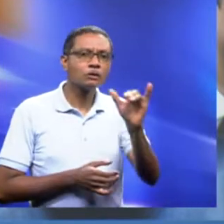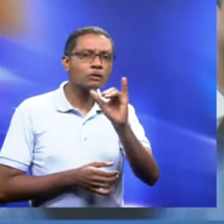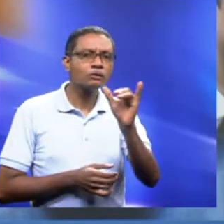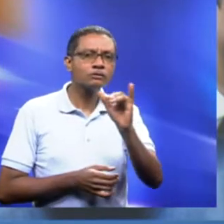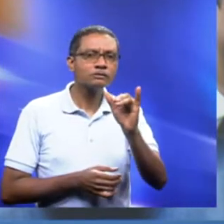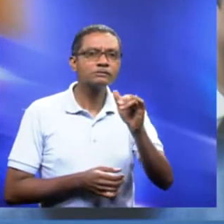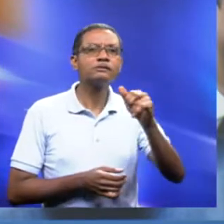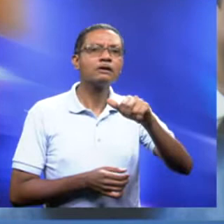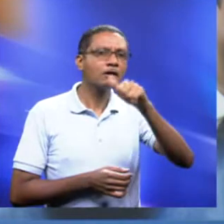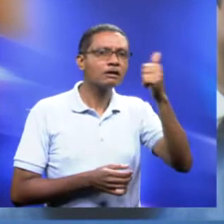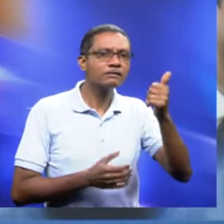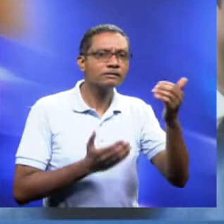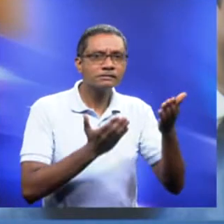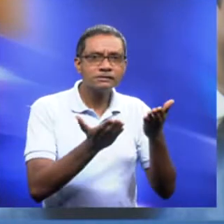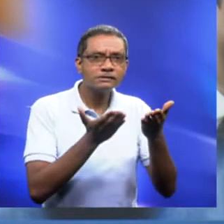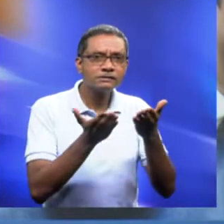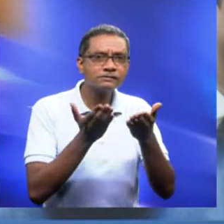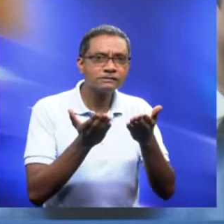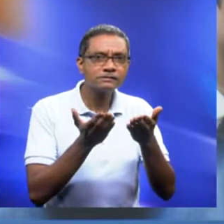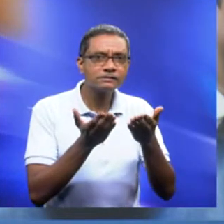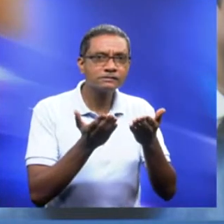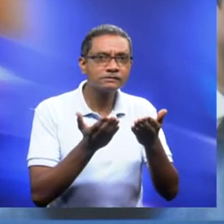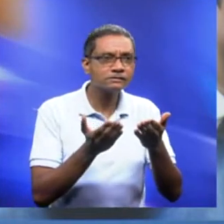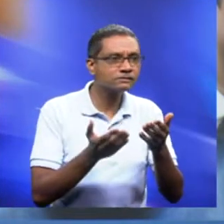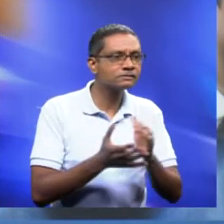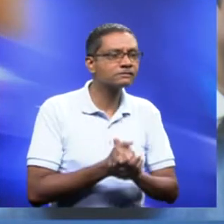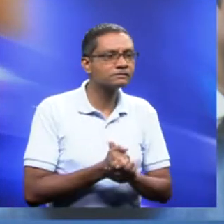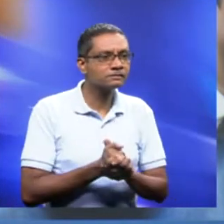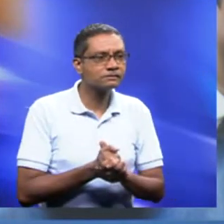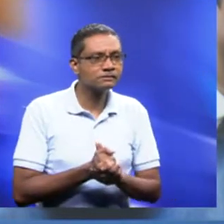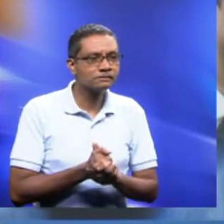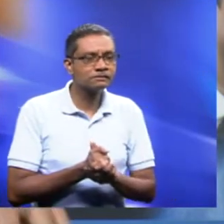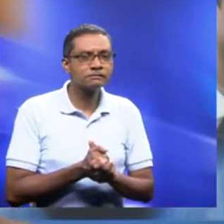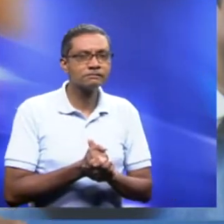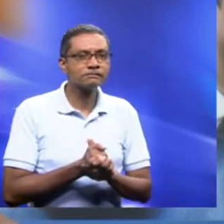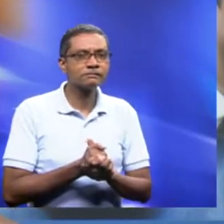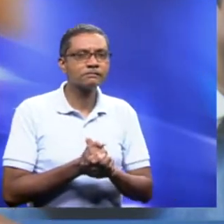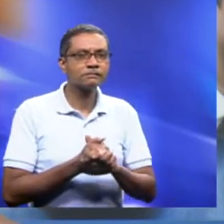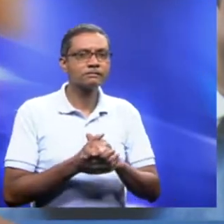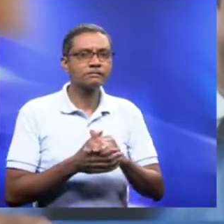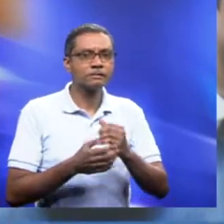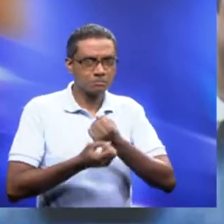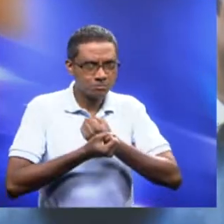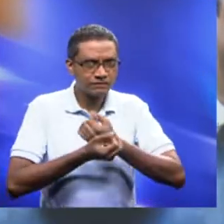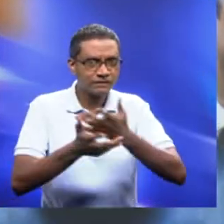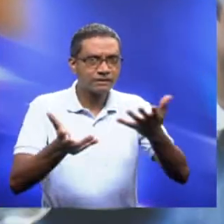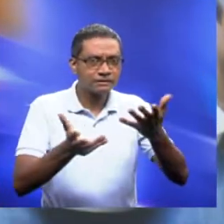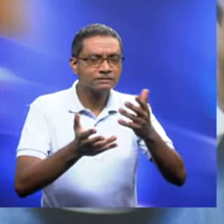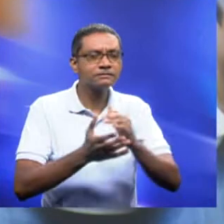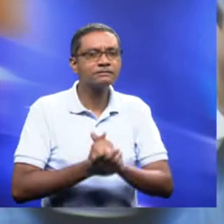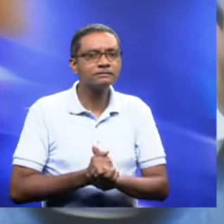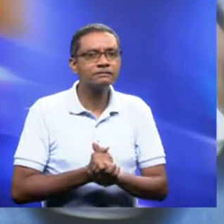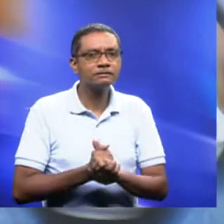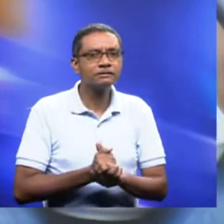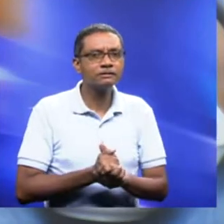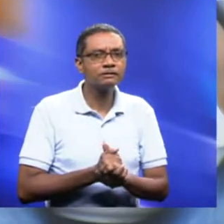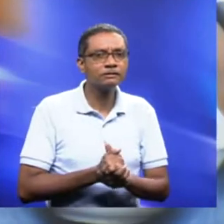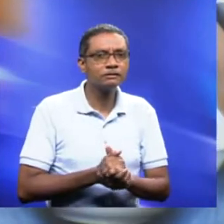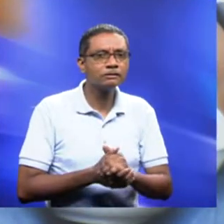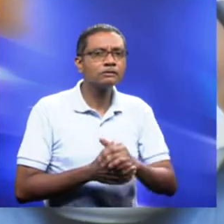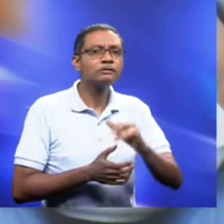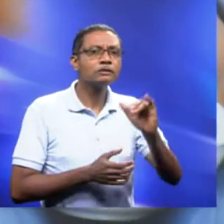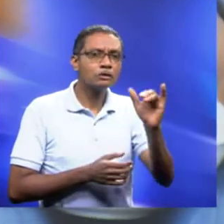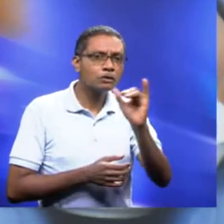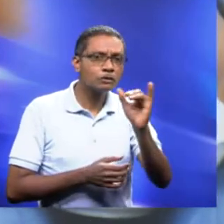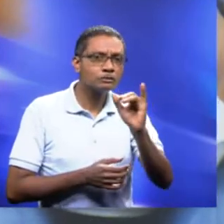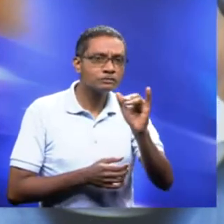true service that persons want is not possible. And then you have distributed denial of service, which is an even larger scale